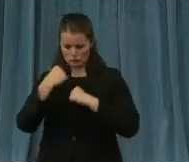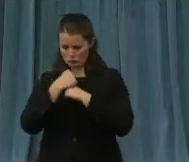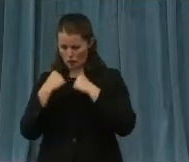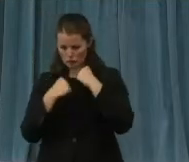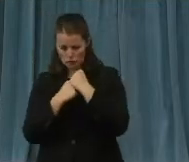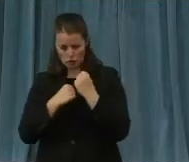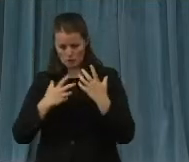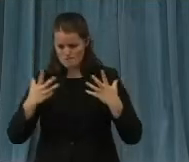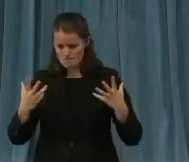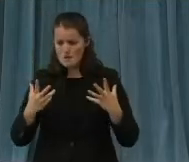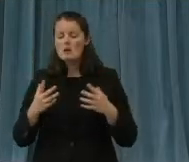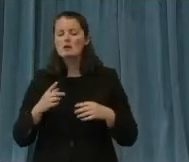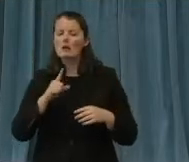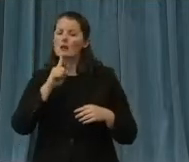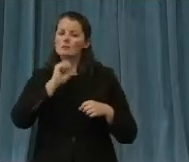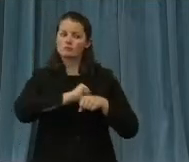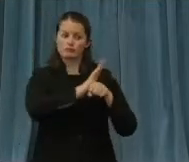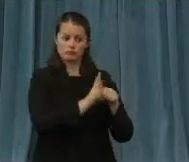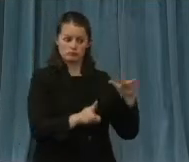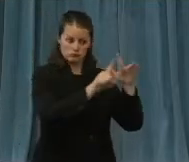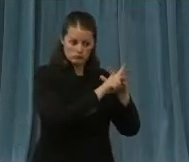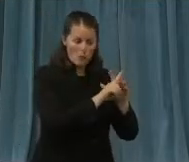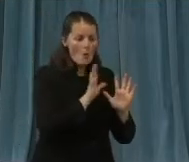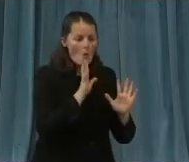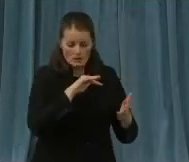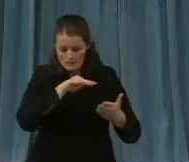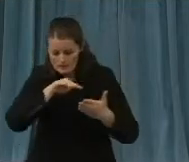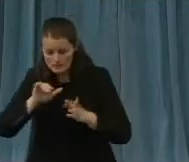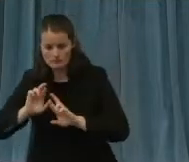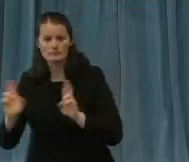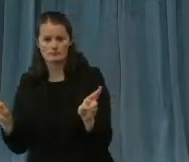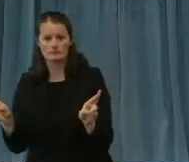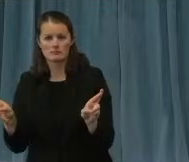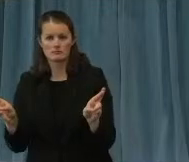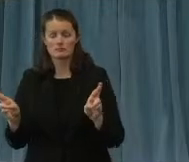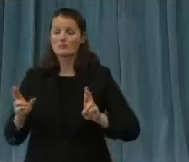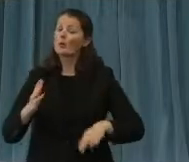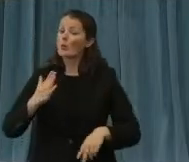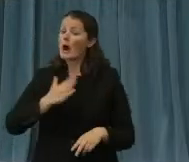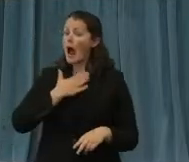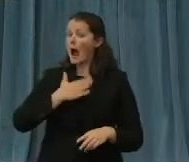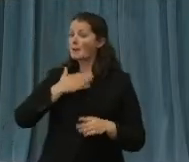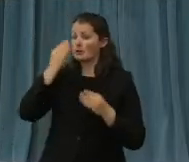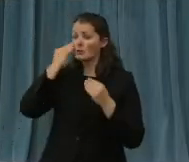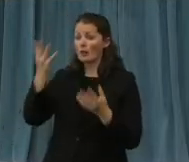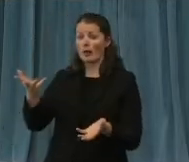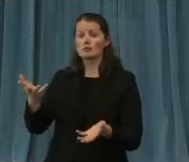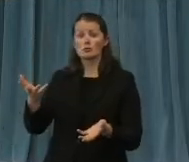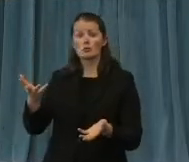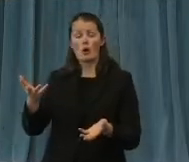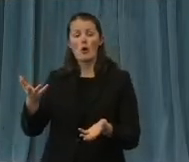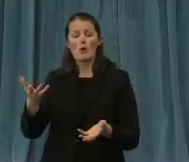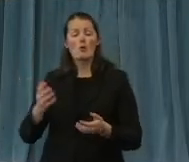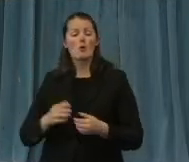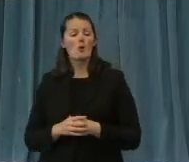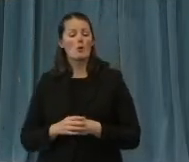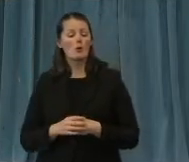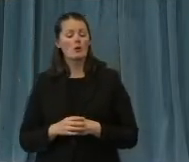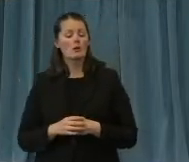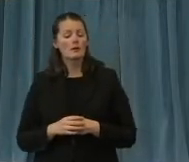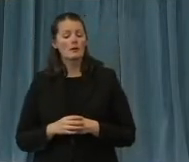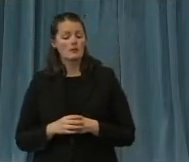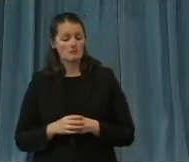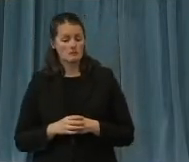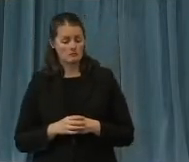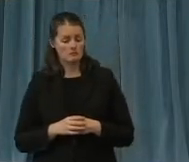this pandemic occurred. And we're really happy to let you know, Governor, that the all-cause hospitalization